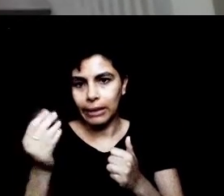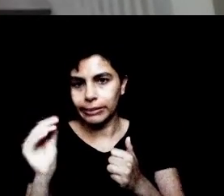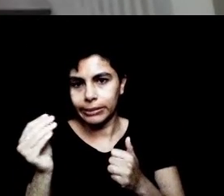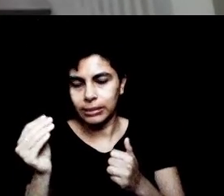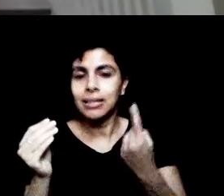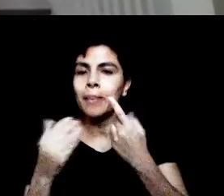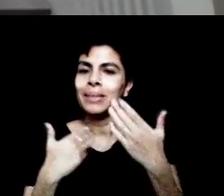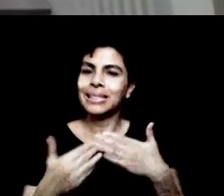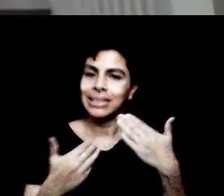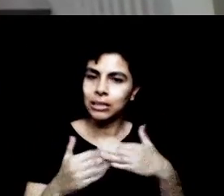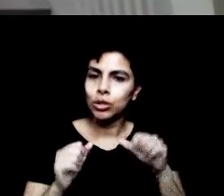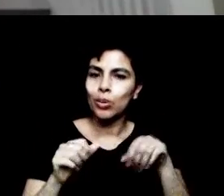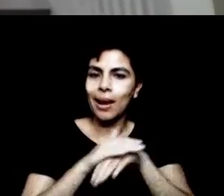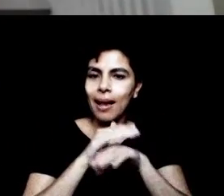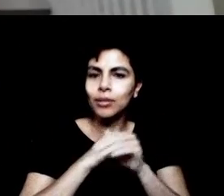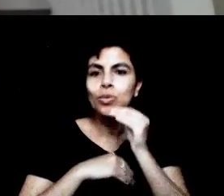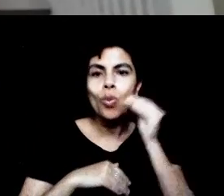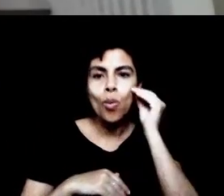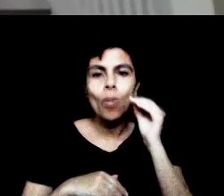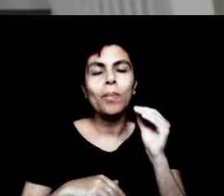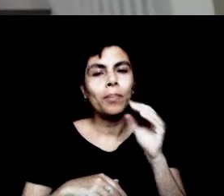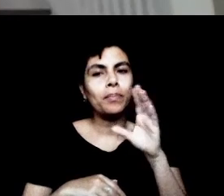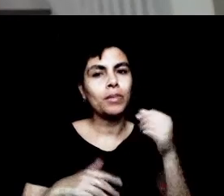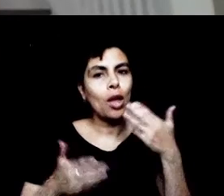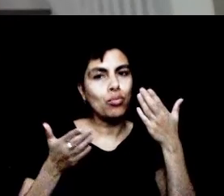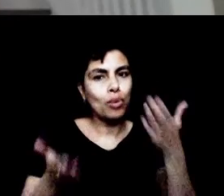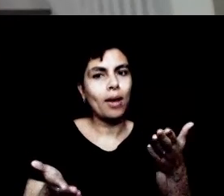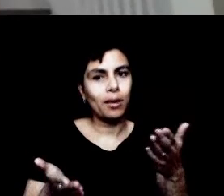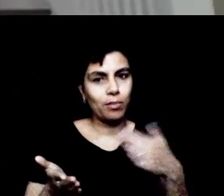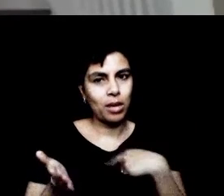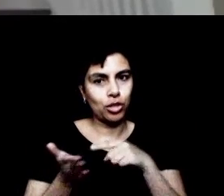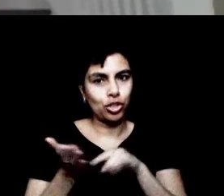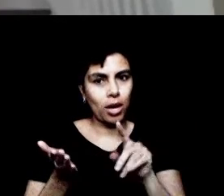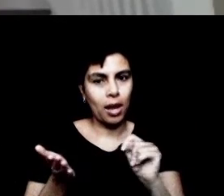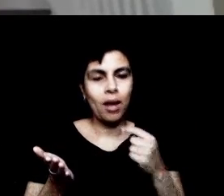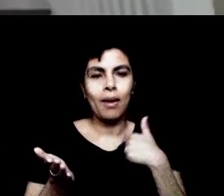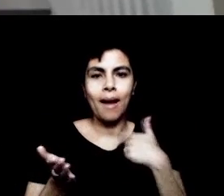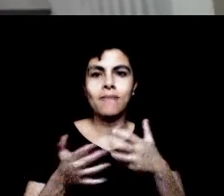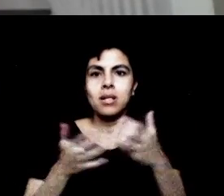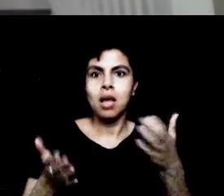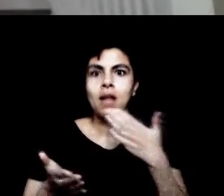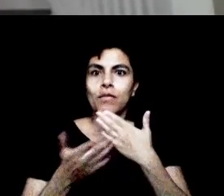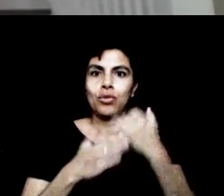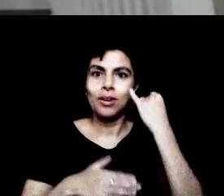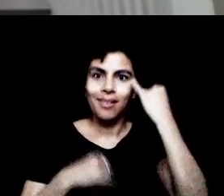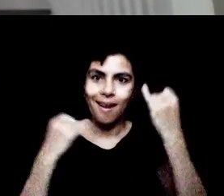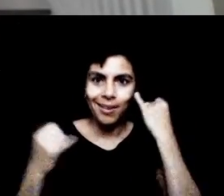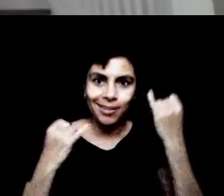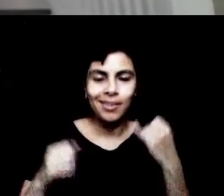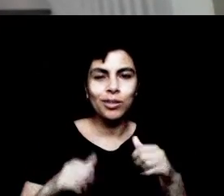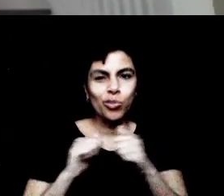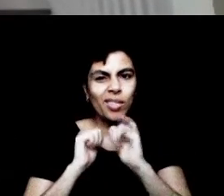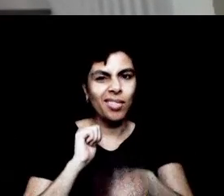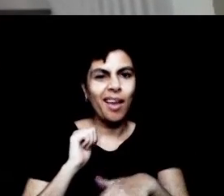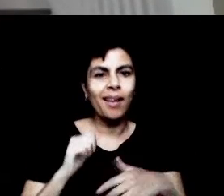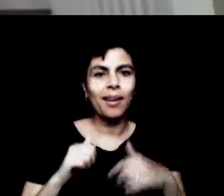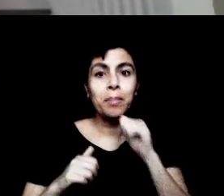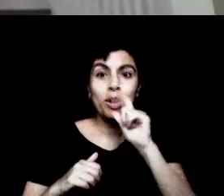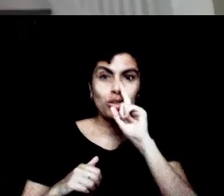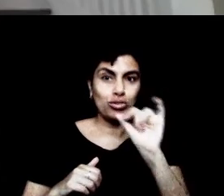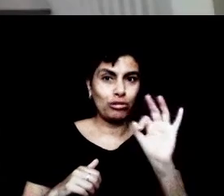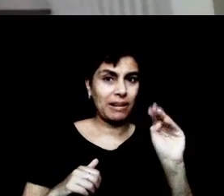is usually easy to find around the home. I also recommend that you check it out. There are a lot of good ideas